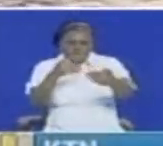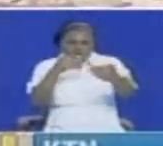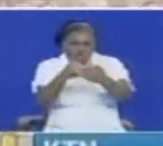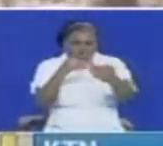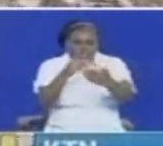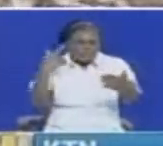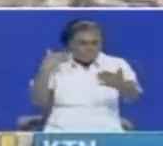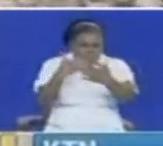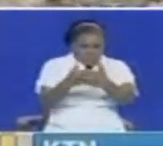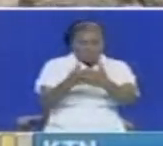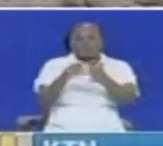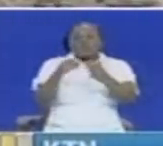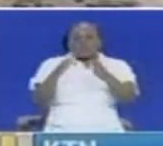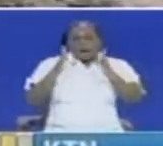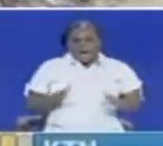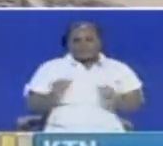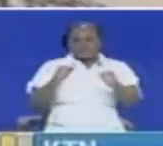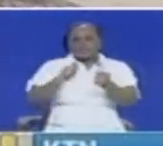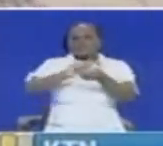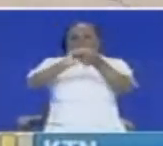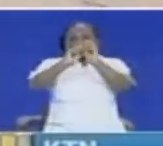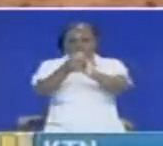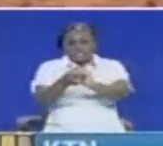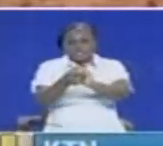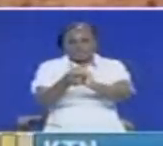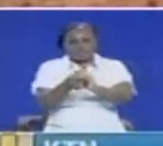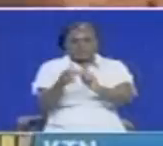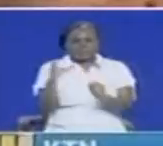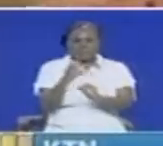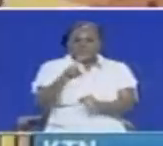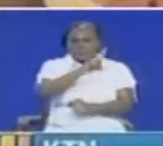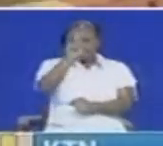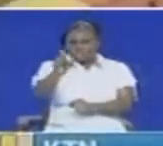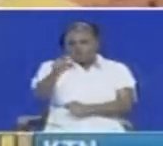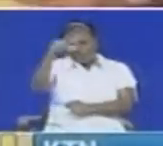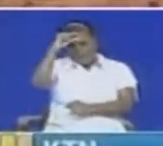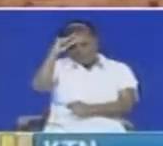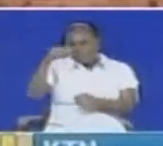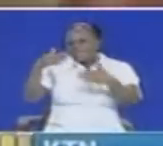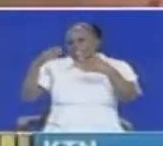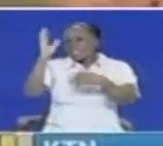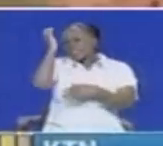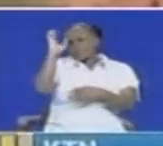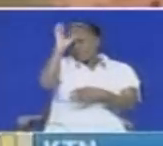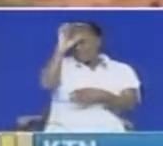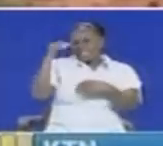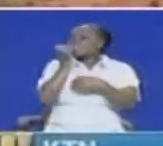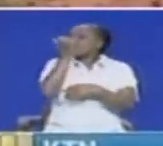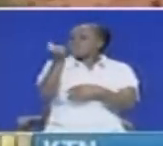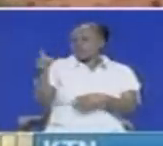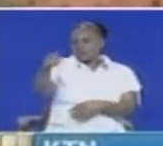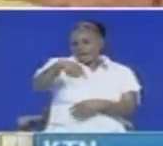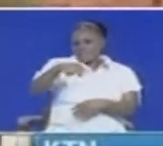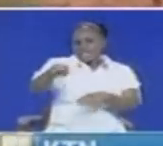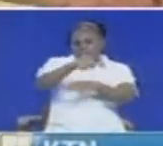that even these could be covered and turned into salt farms. Na kwa nini serikali imetuchupa? Sisi wananchi